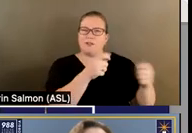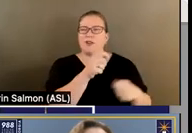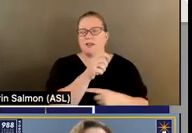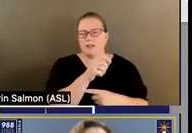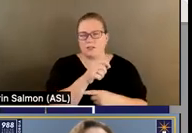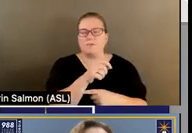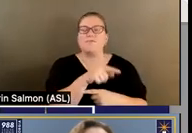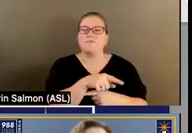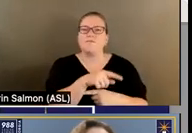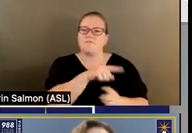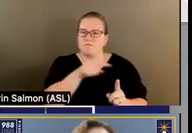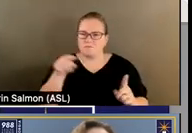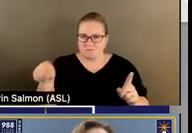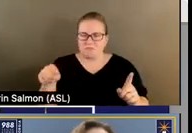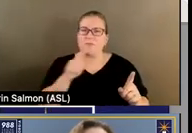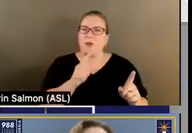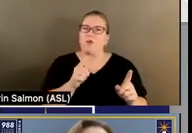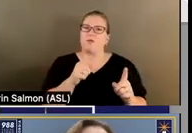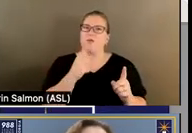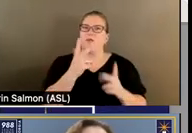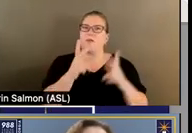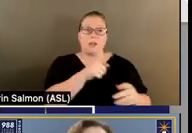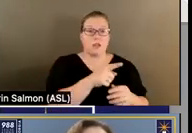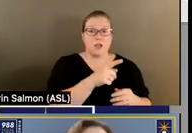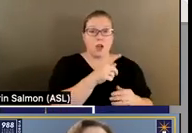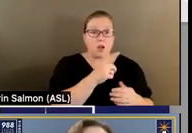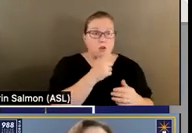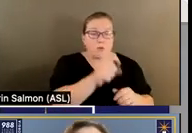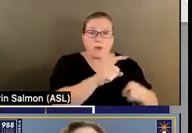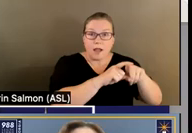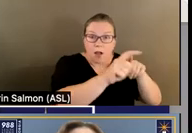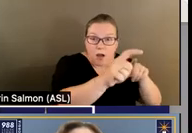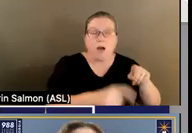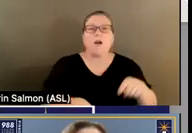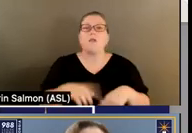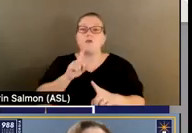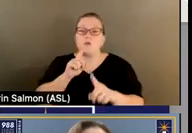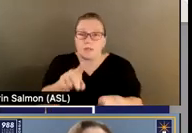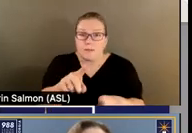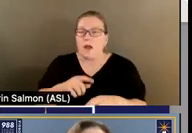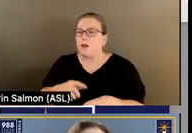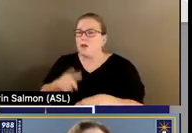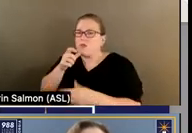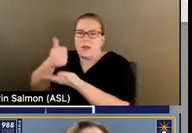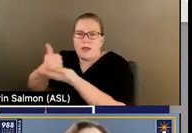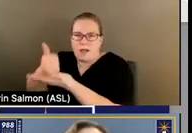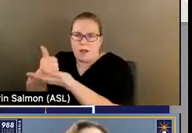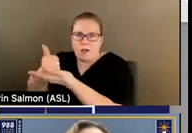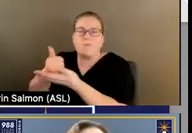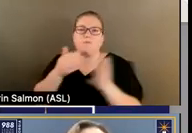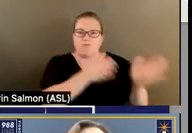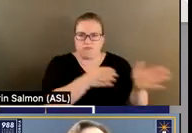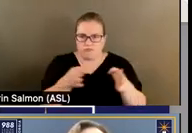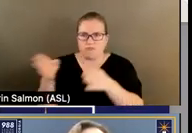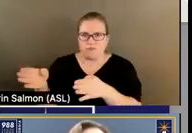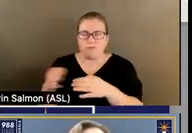buckets are someone to call, someone to respond, and a safe place for help. And that's how I'm going to share our update, how we're going to share our